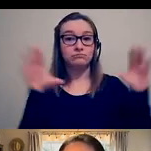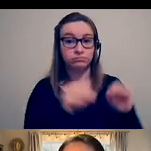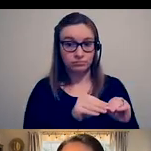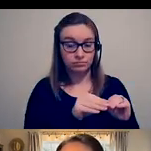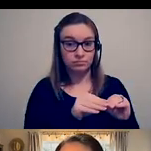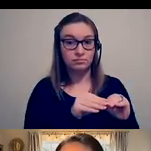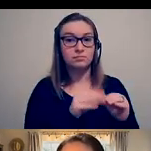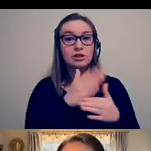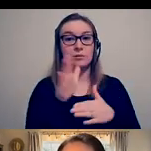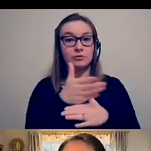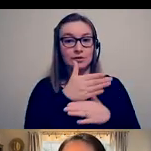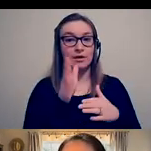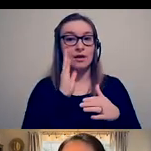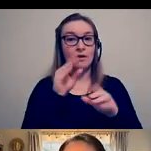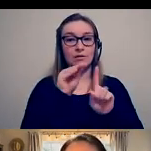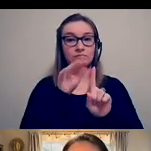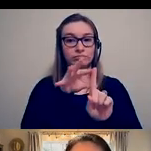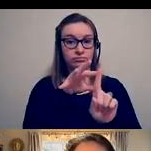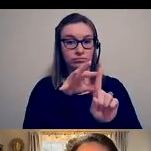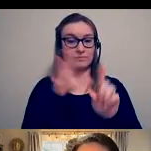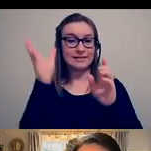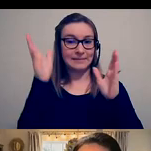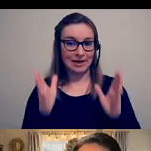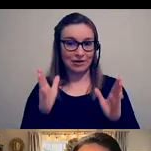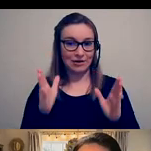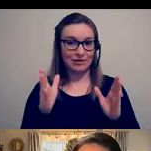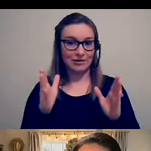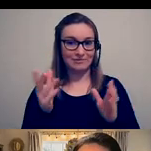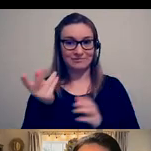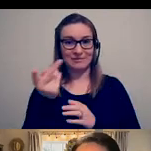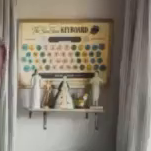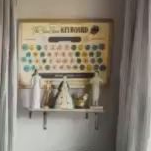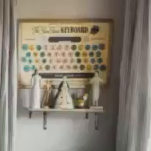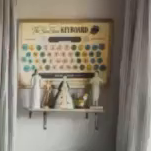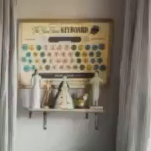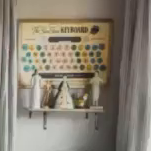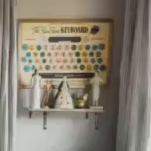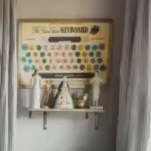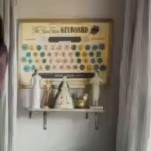to spotlight our speakers and let them take over. Just give me just one second.